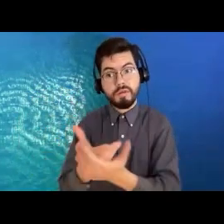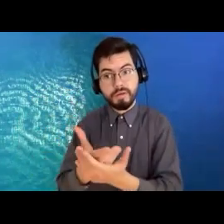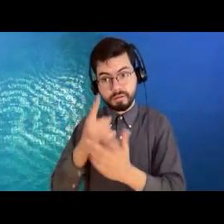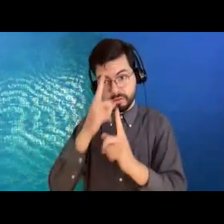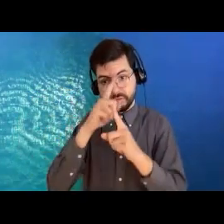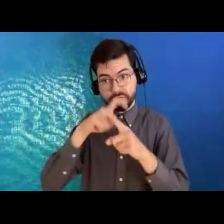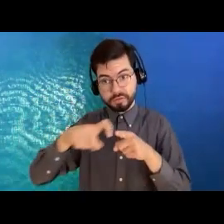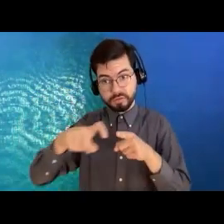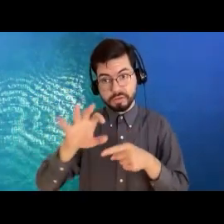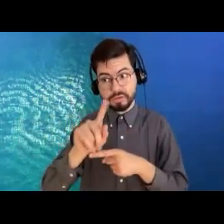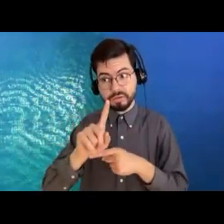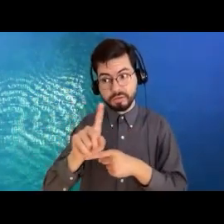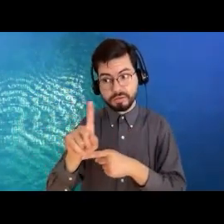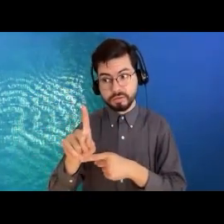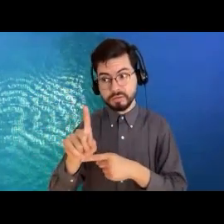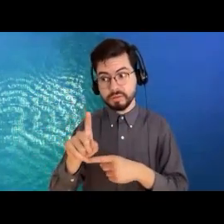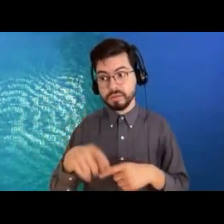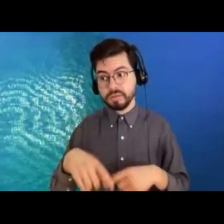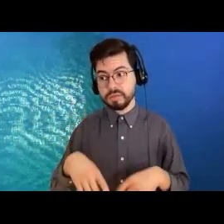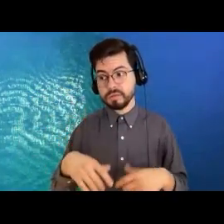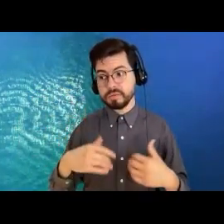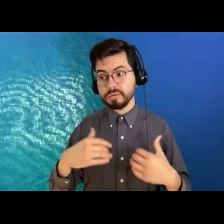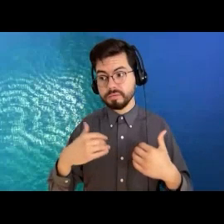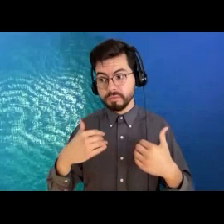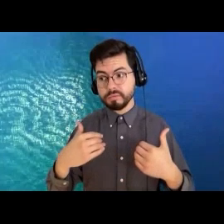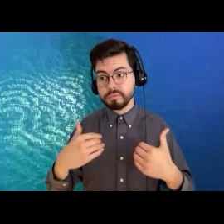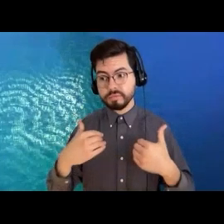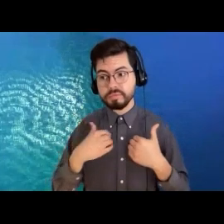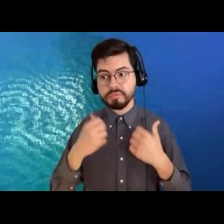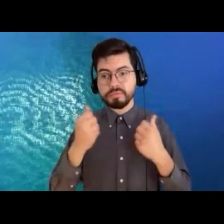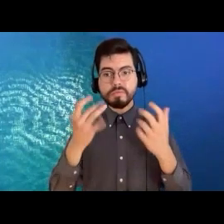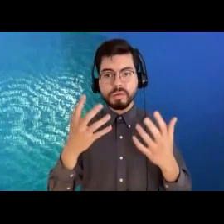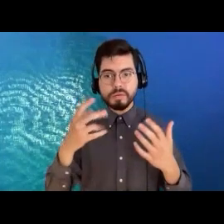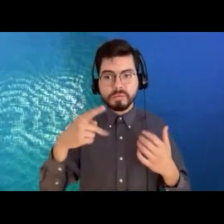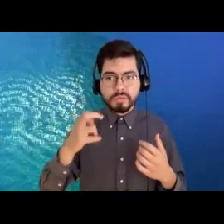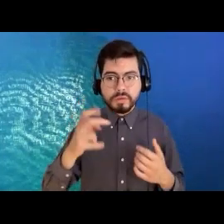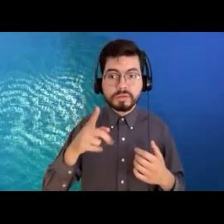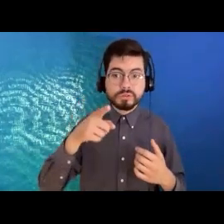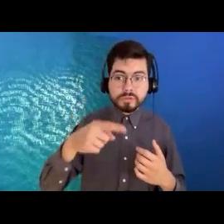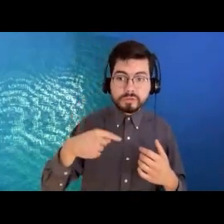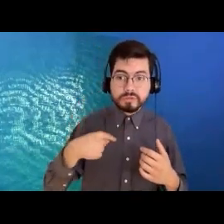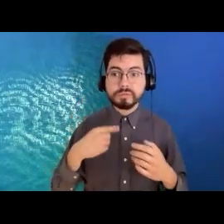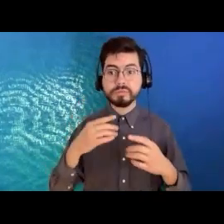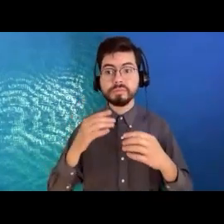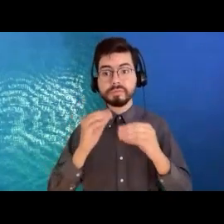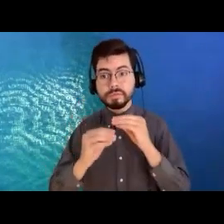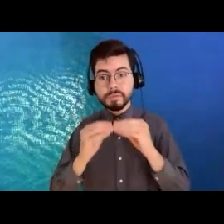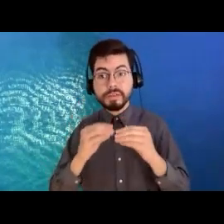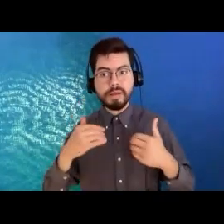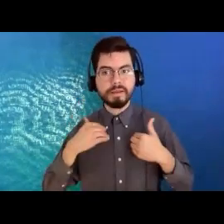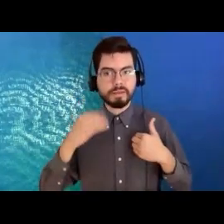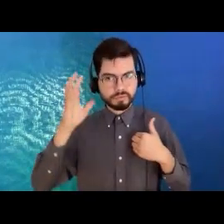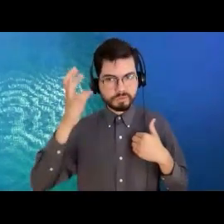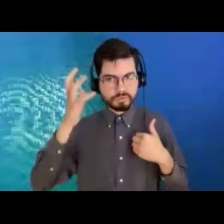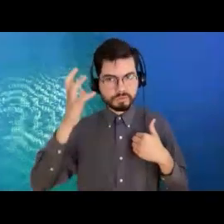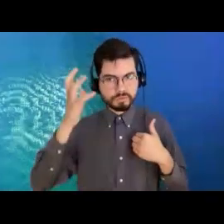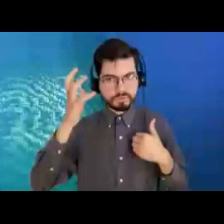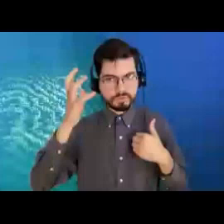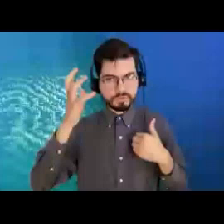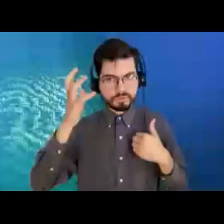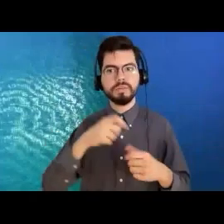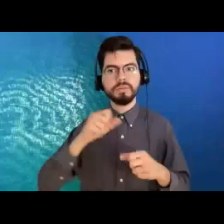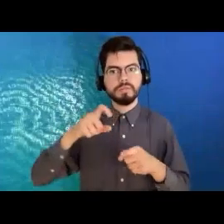of park employees in this park, and we do this collaboratively. You, me, maintenance, and everybody else, they all have radios, and we can get to 911.